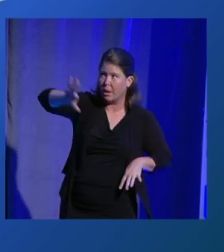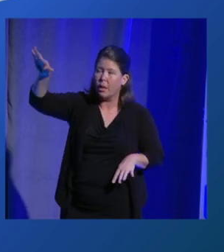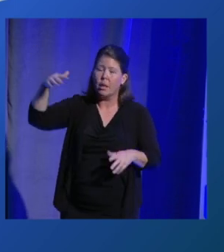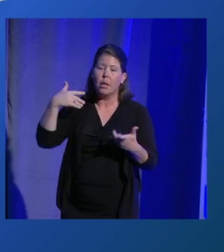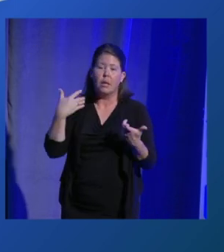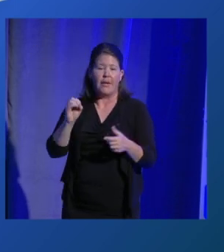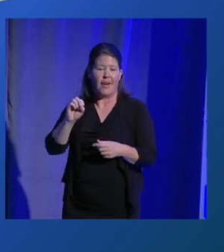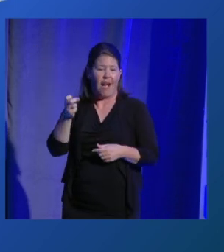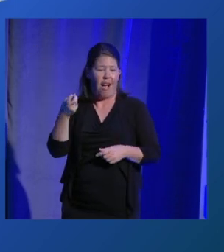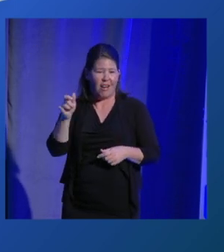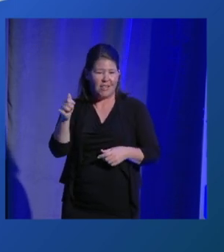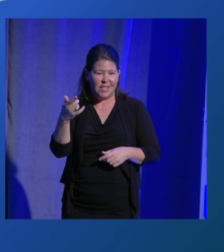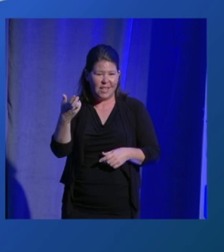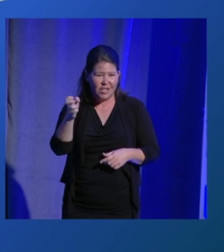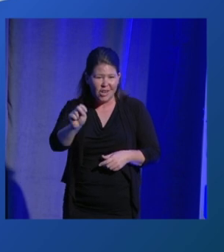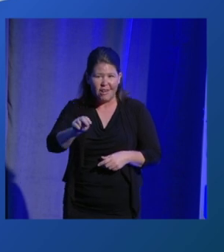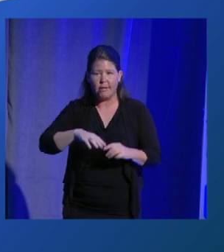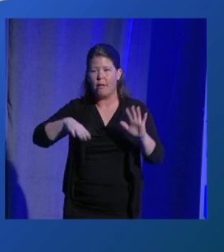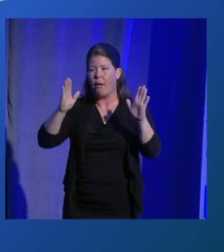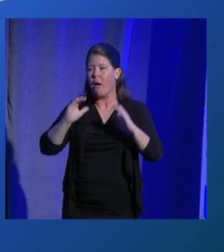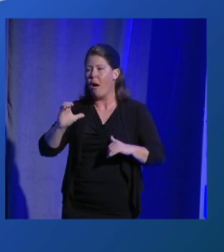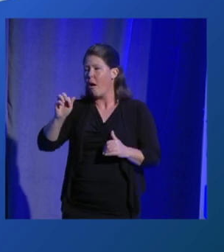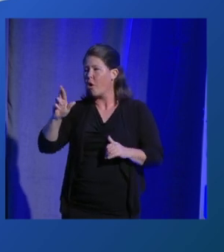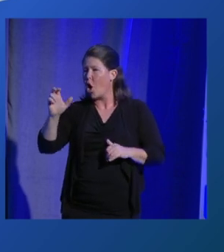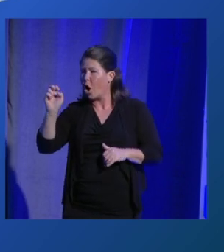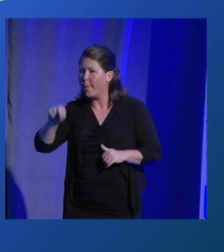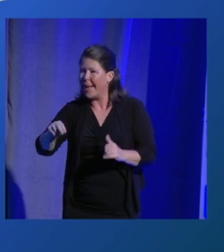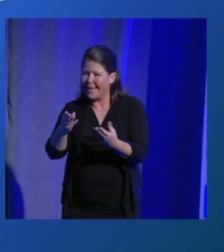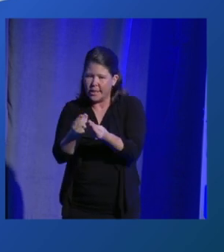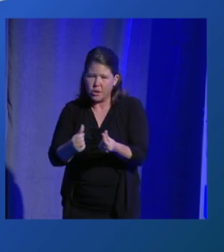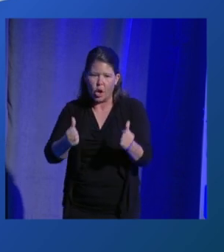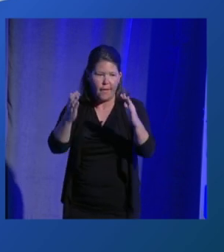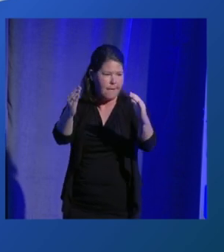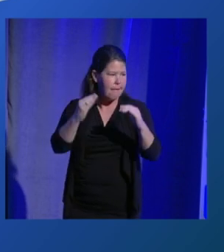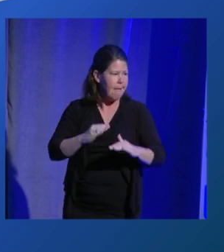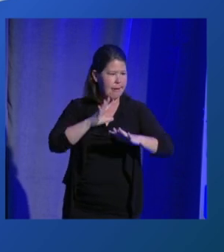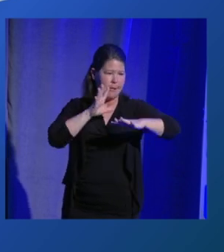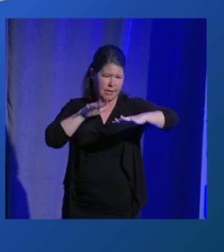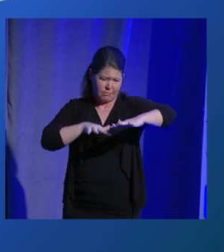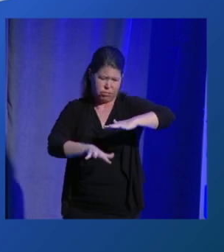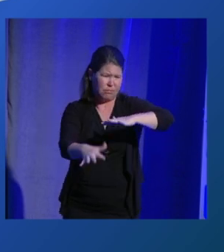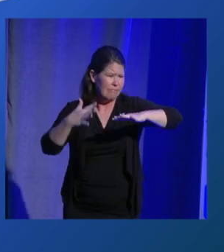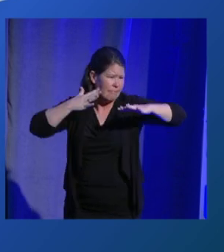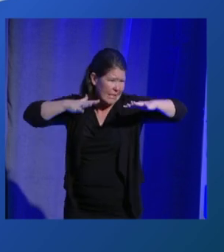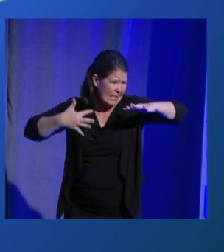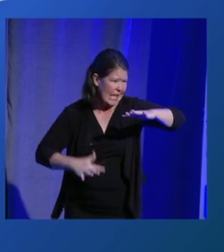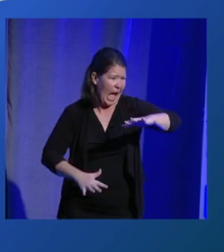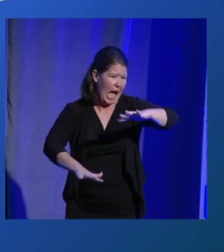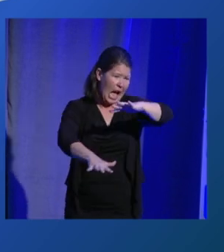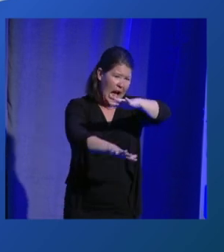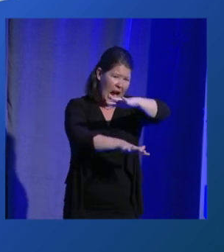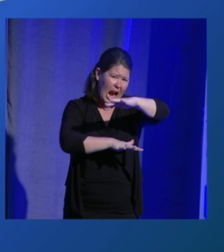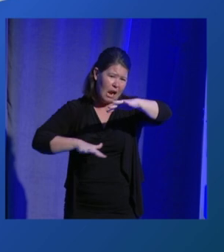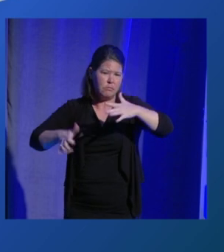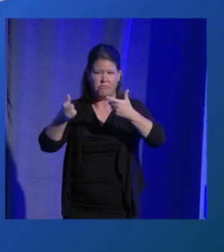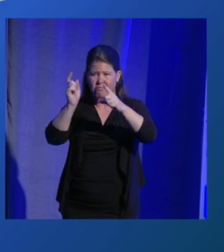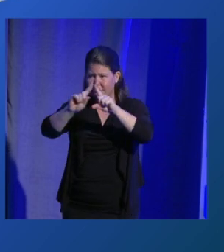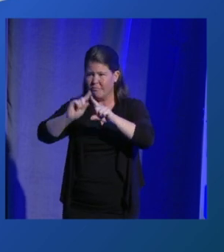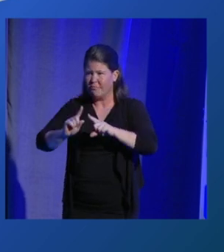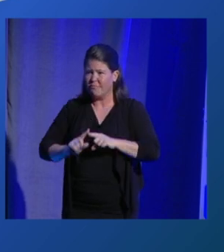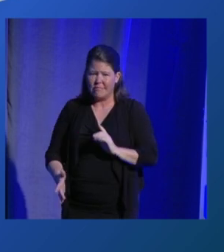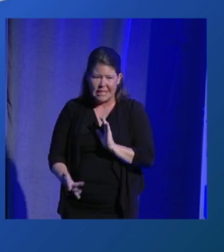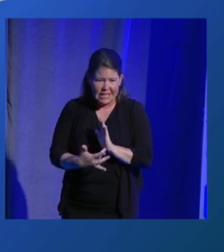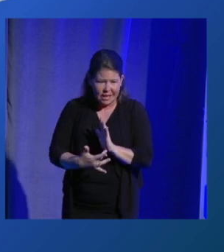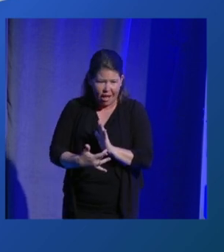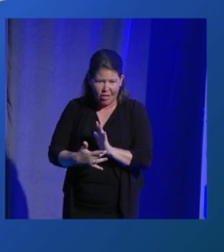dissolved carbon um underwat underwater sounds a whole host of different Technologies so I